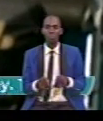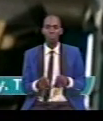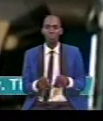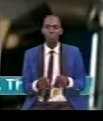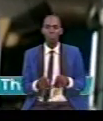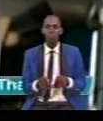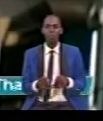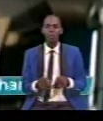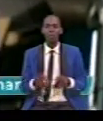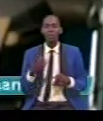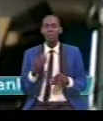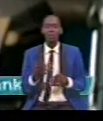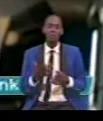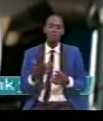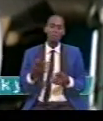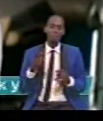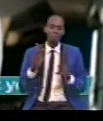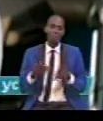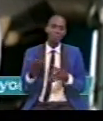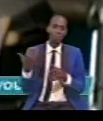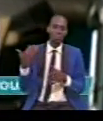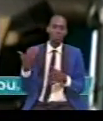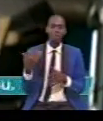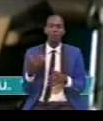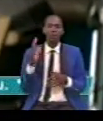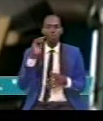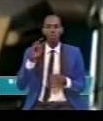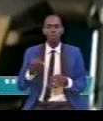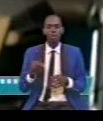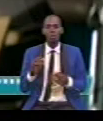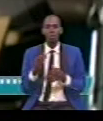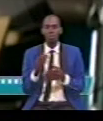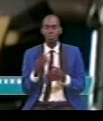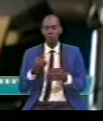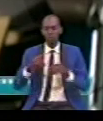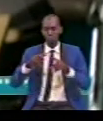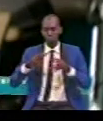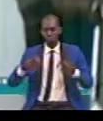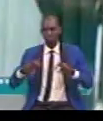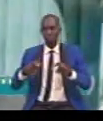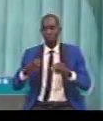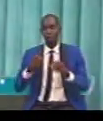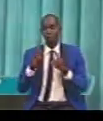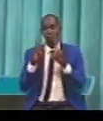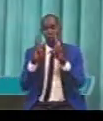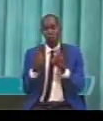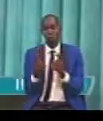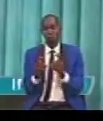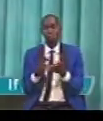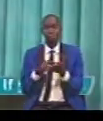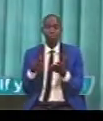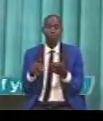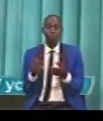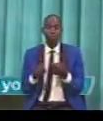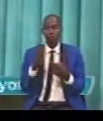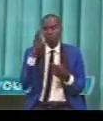to confirm what was the cause of the pain, but it's something that's very, very subjective.